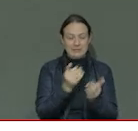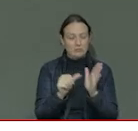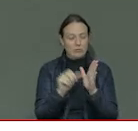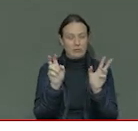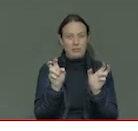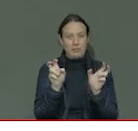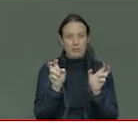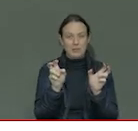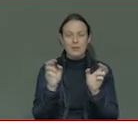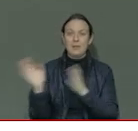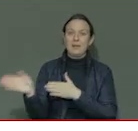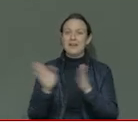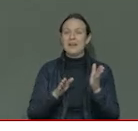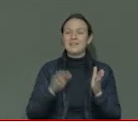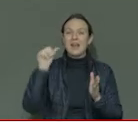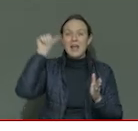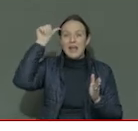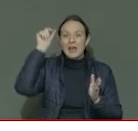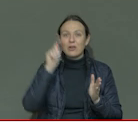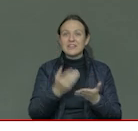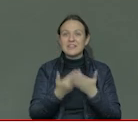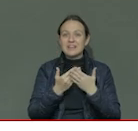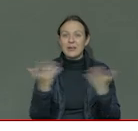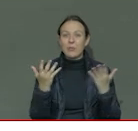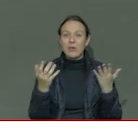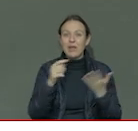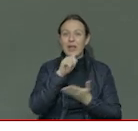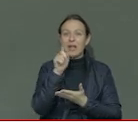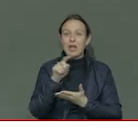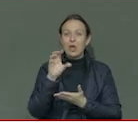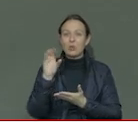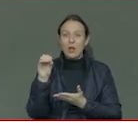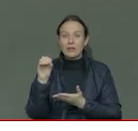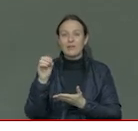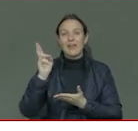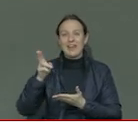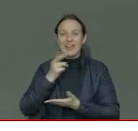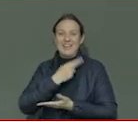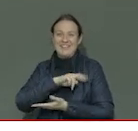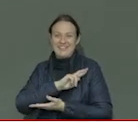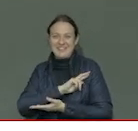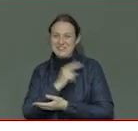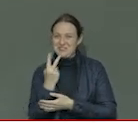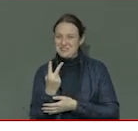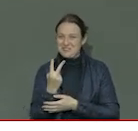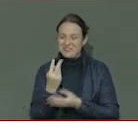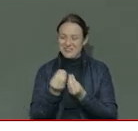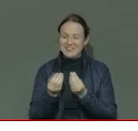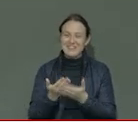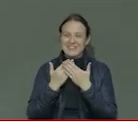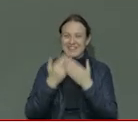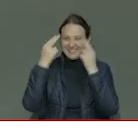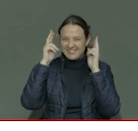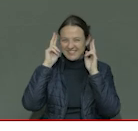study as an adult? Zoology and theology, religion, theology. So do you think what happened